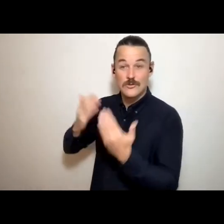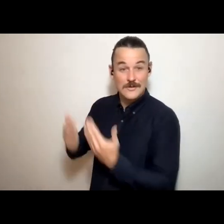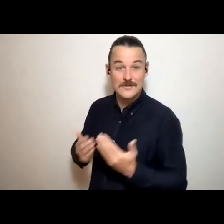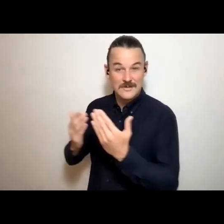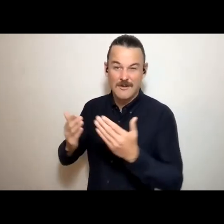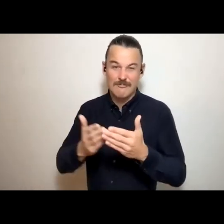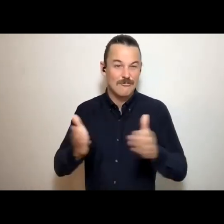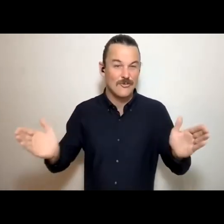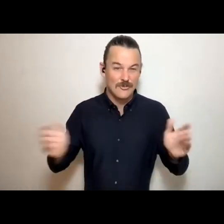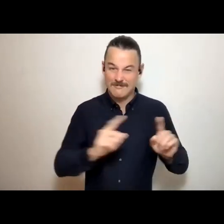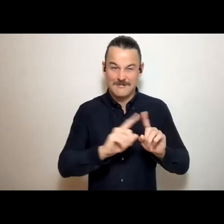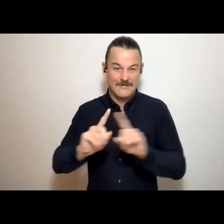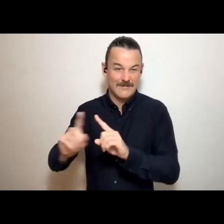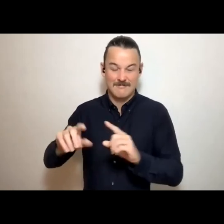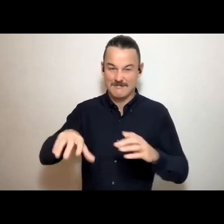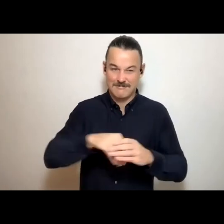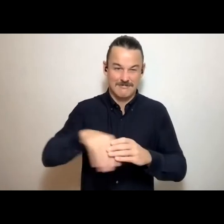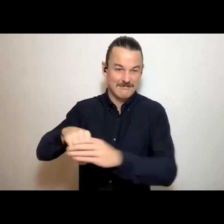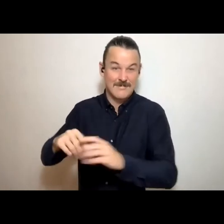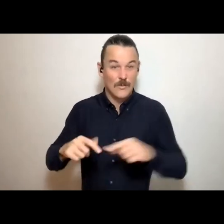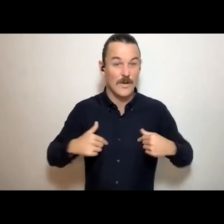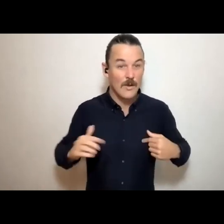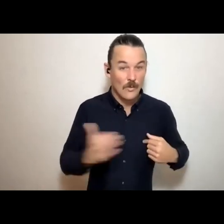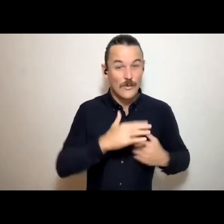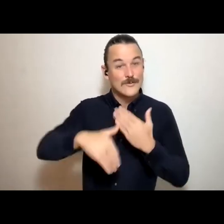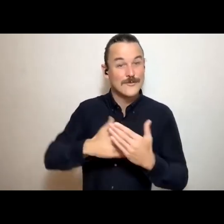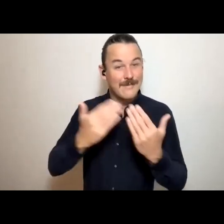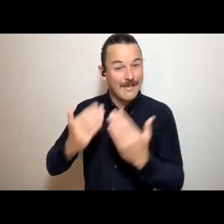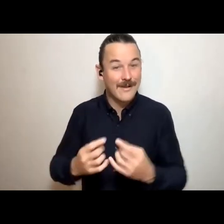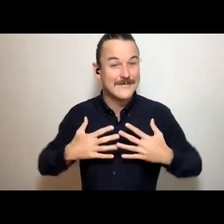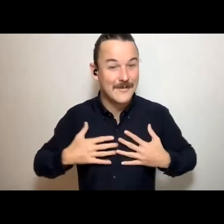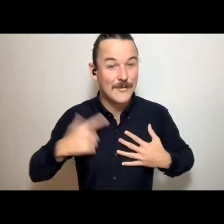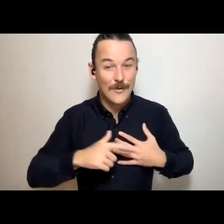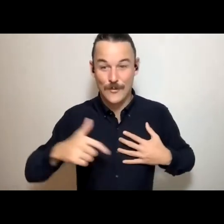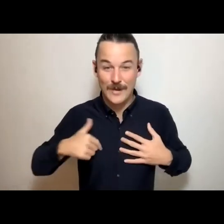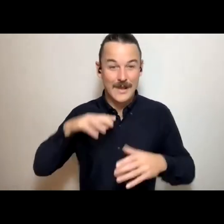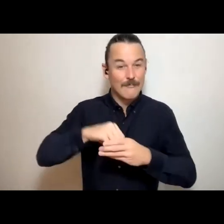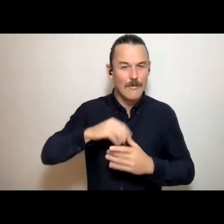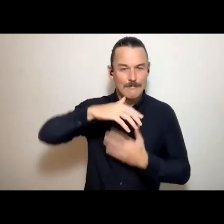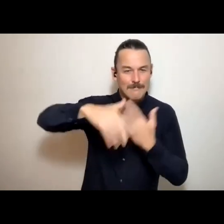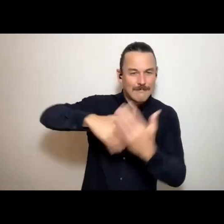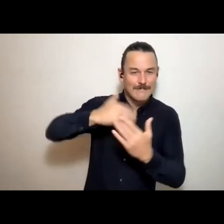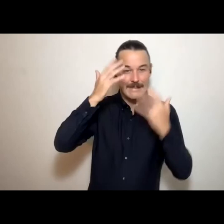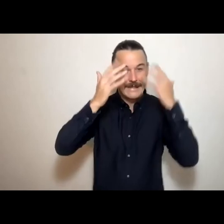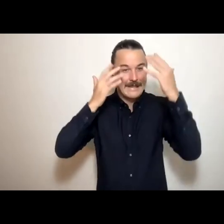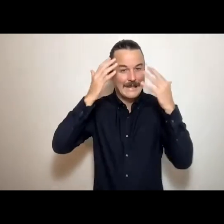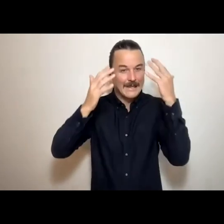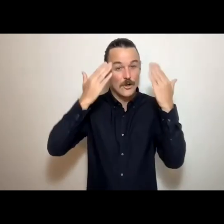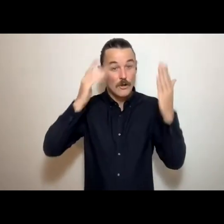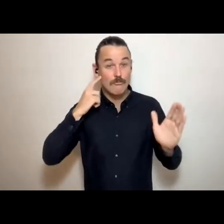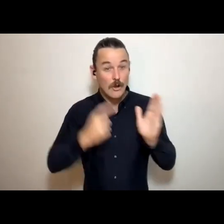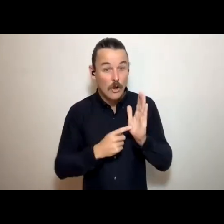ways we are already sociologists of some type, as we are often engaged in sociological thinking, whether we recognise it or not.